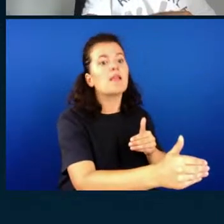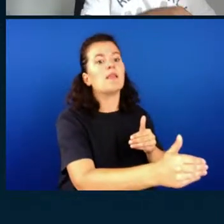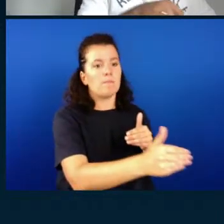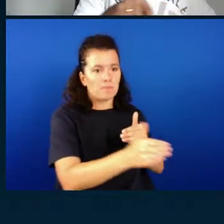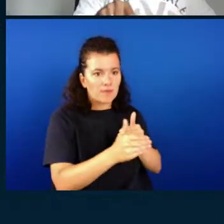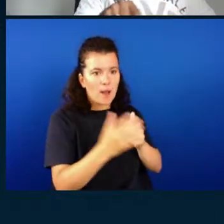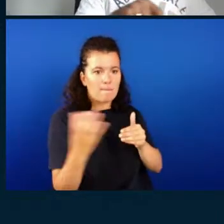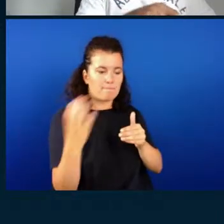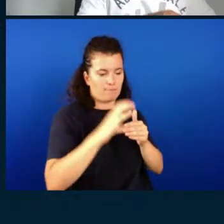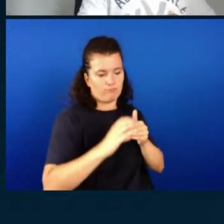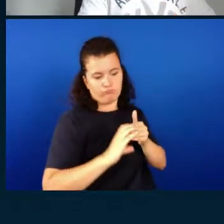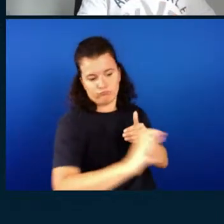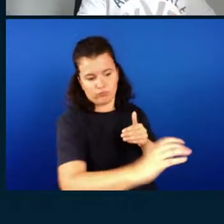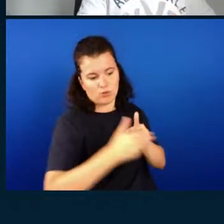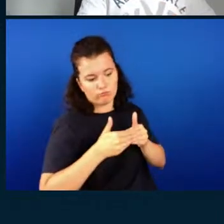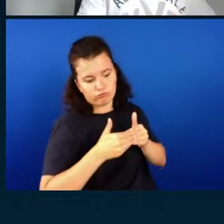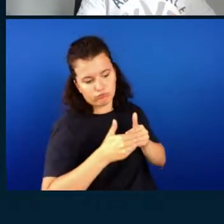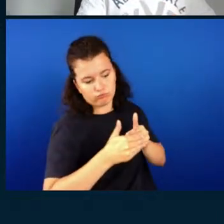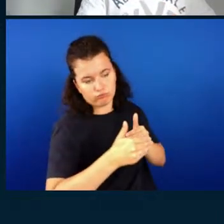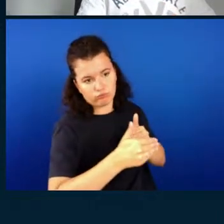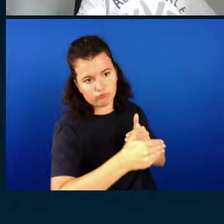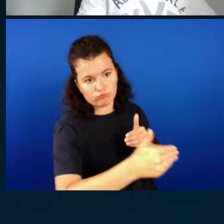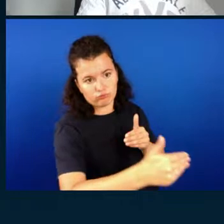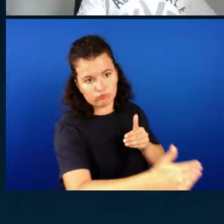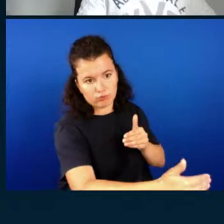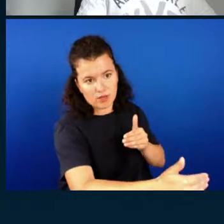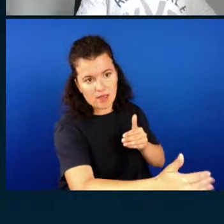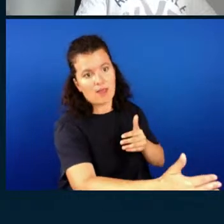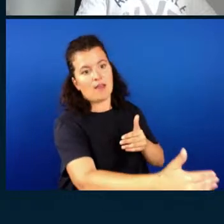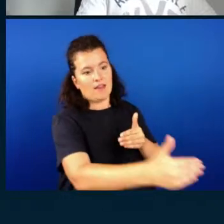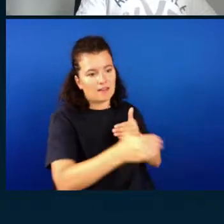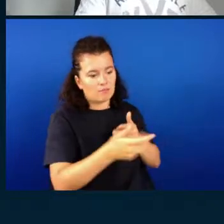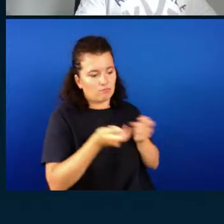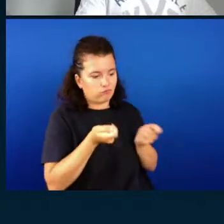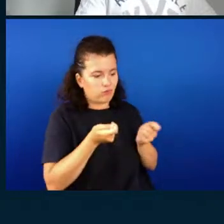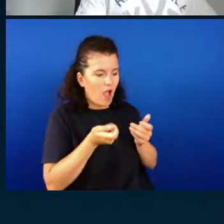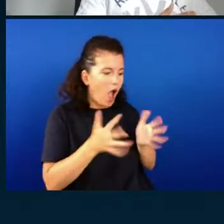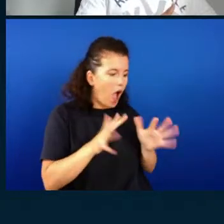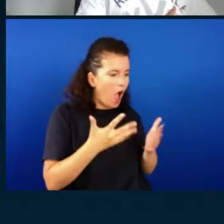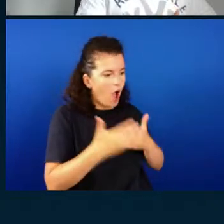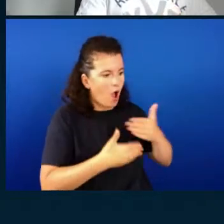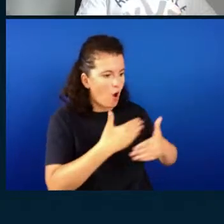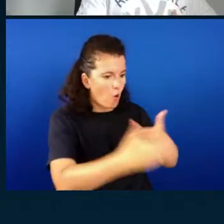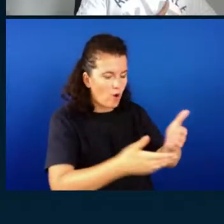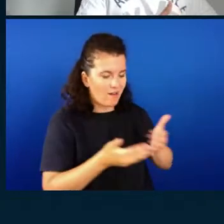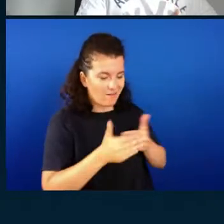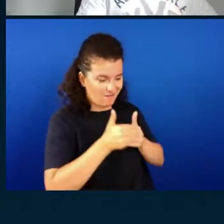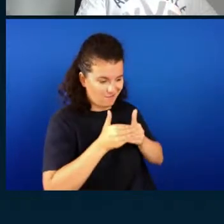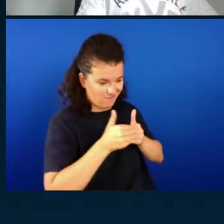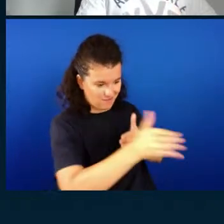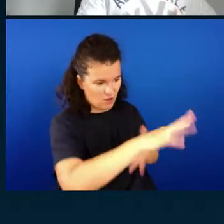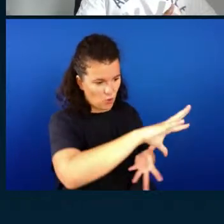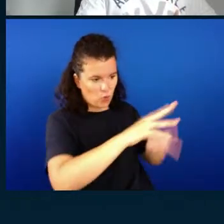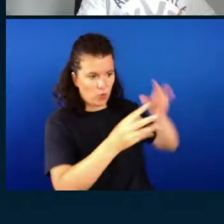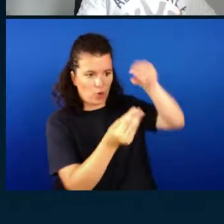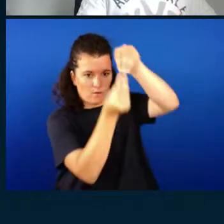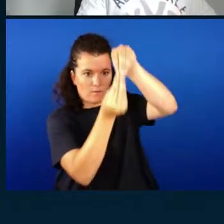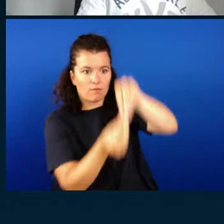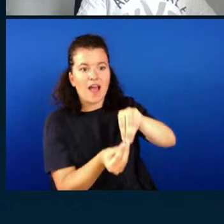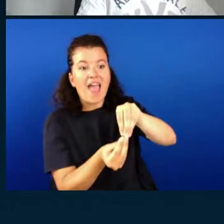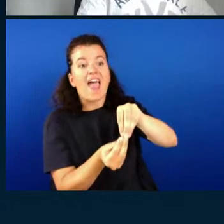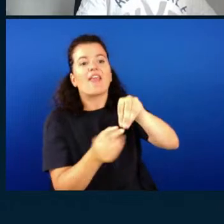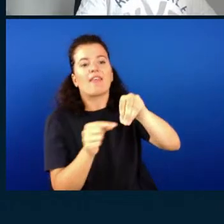release definition, to deploy or make an artifact out of it. So it will help the DevOps teams to